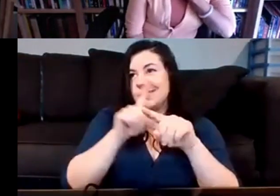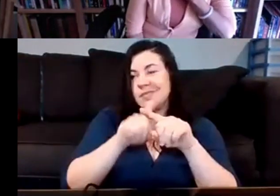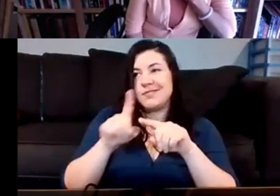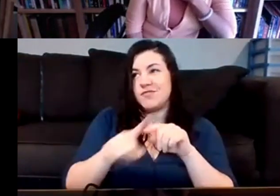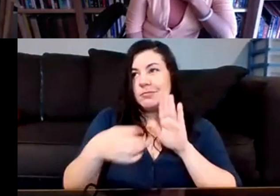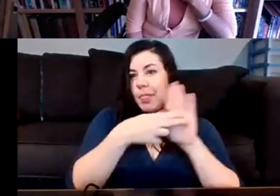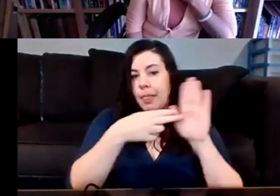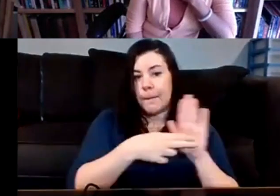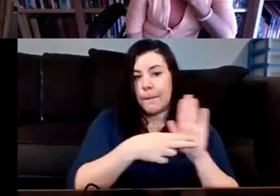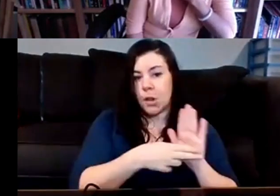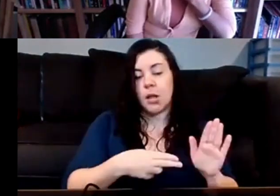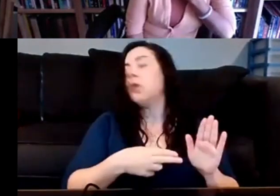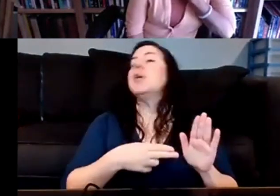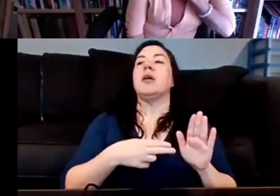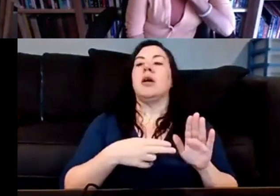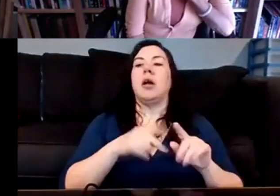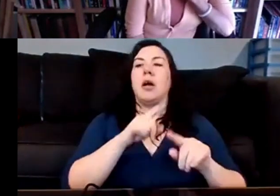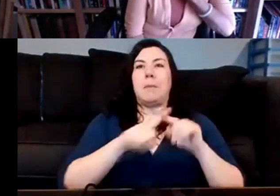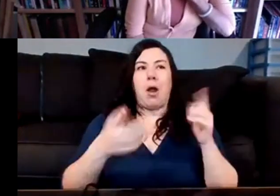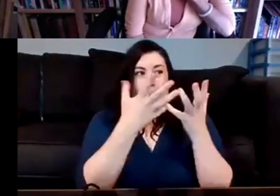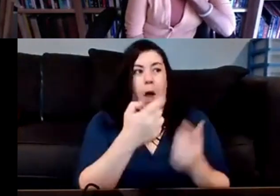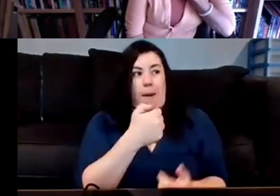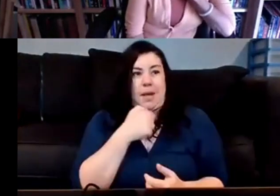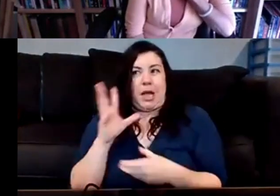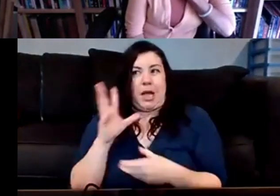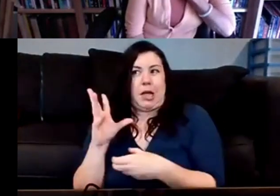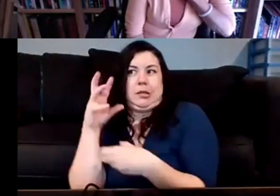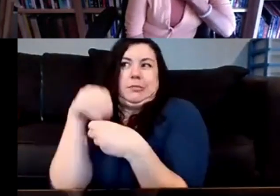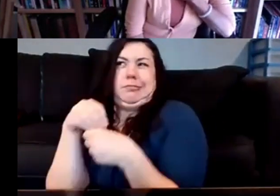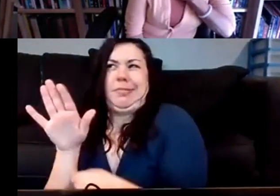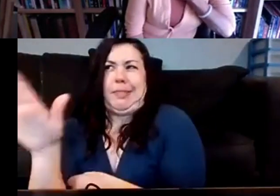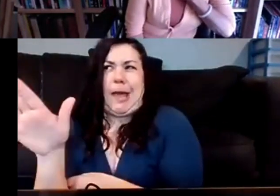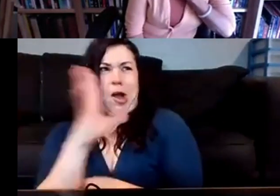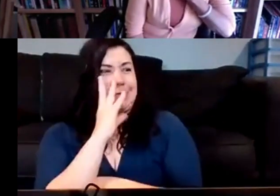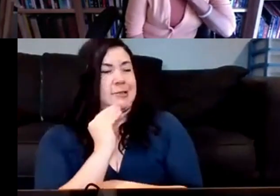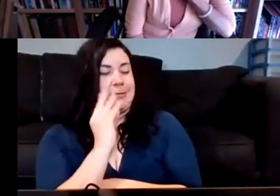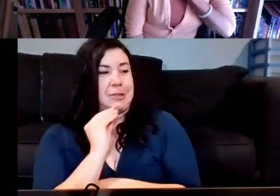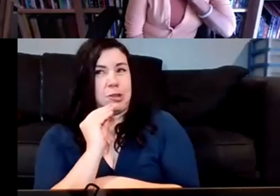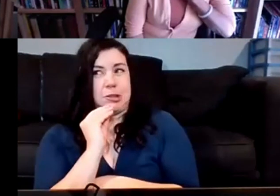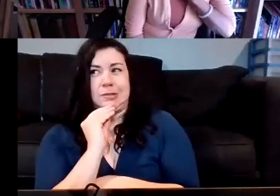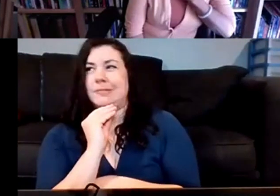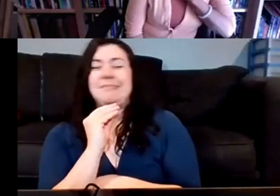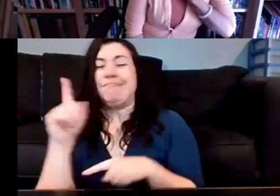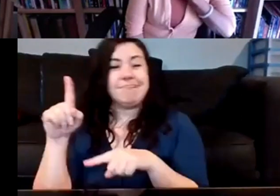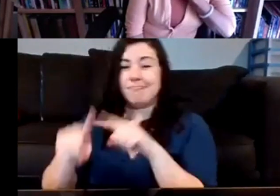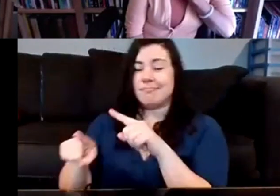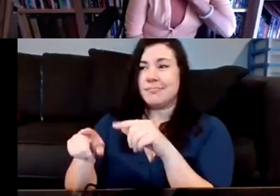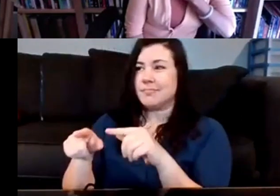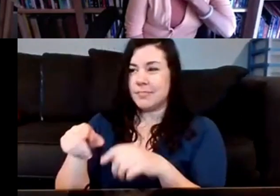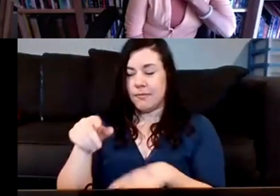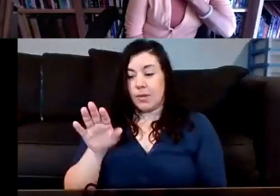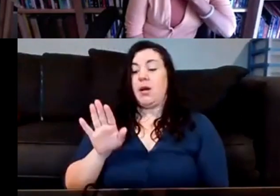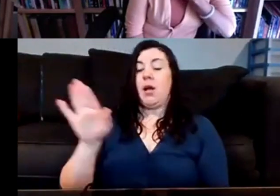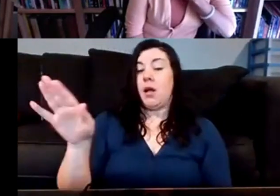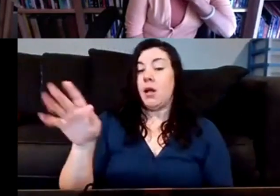to inhabit their space, and you cannot do that. You have to allow the victims, these